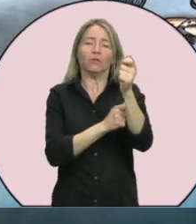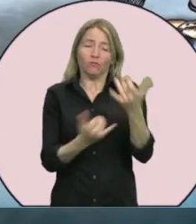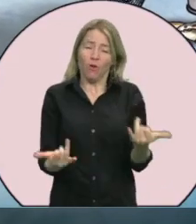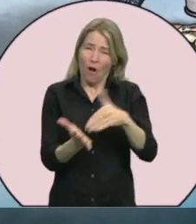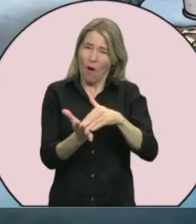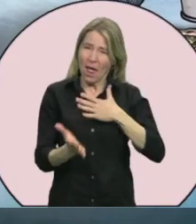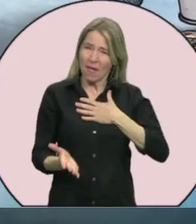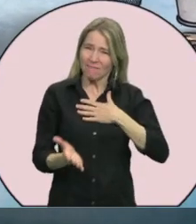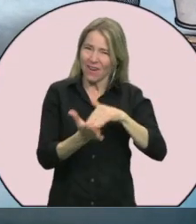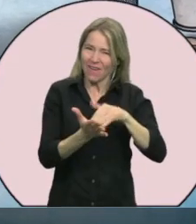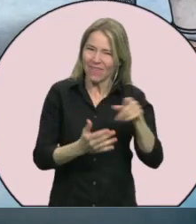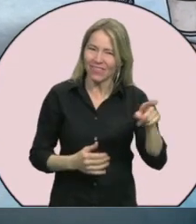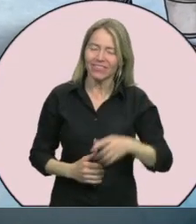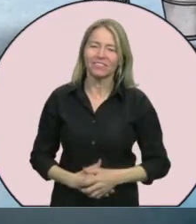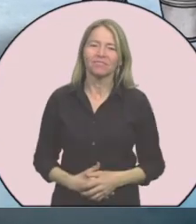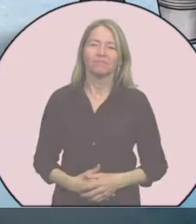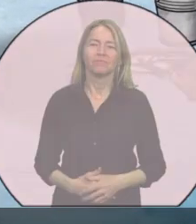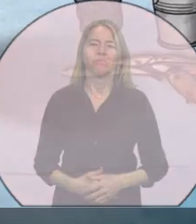enjoyed fishing and she's still there.